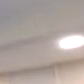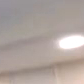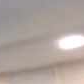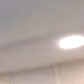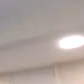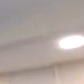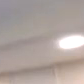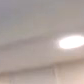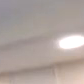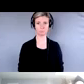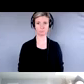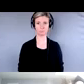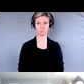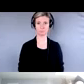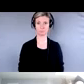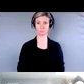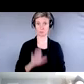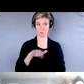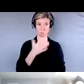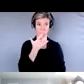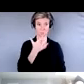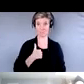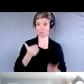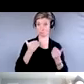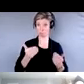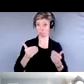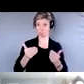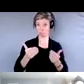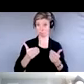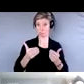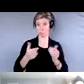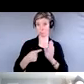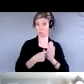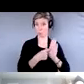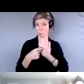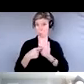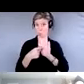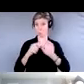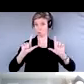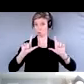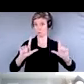There we go. Rhianne, would you like me to share my screen and I can share for you? I think I got it.